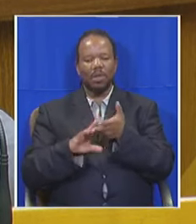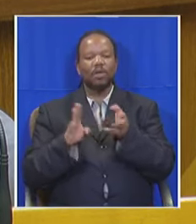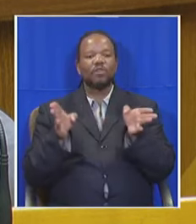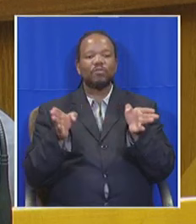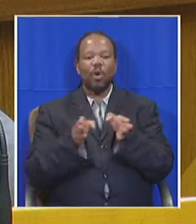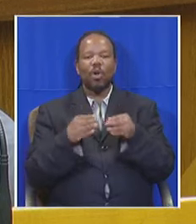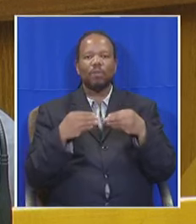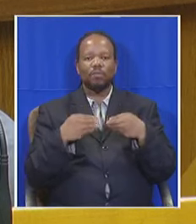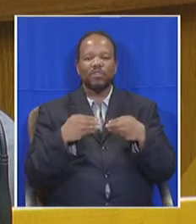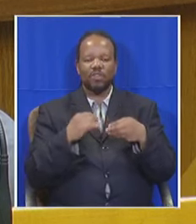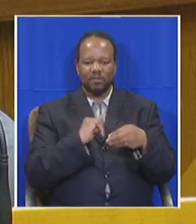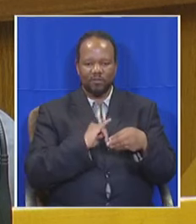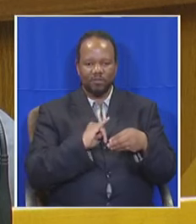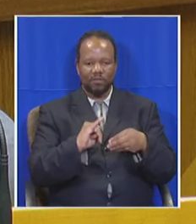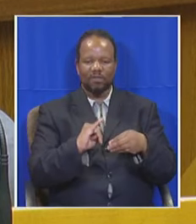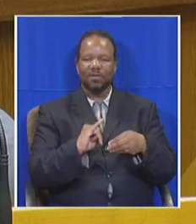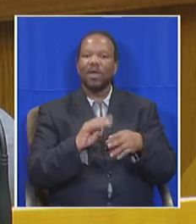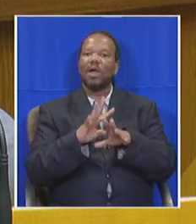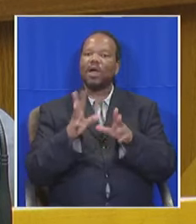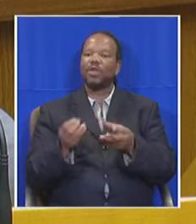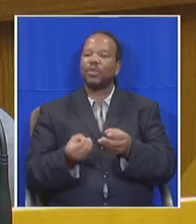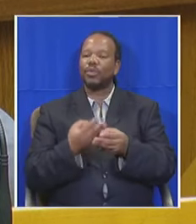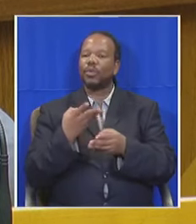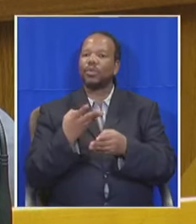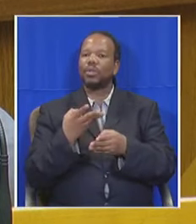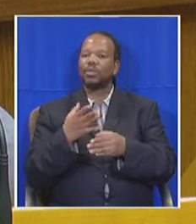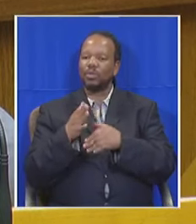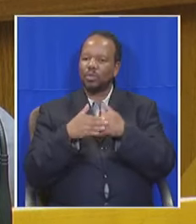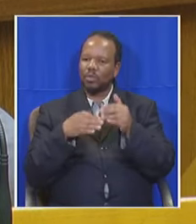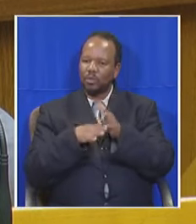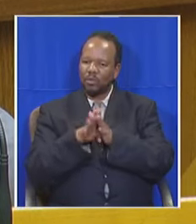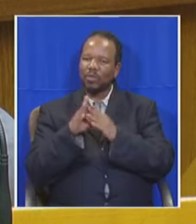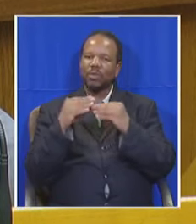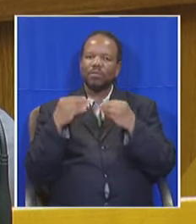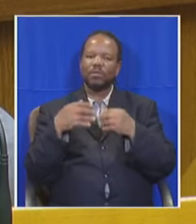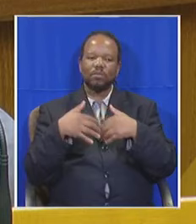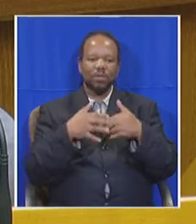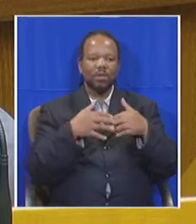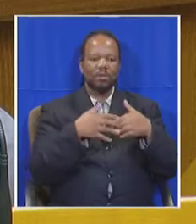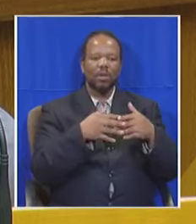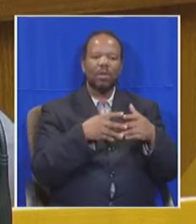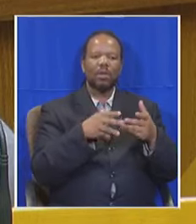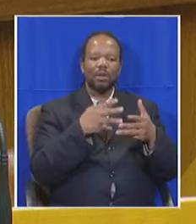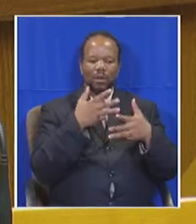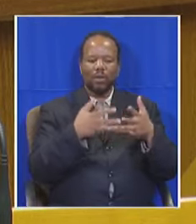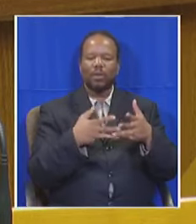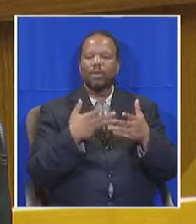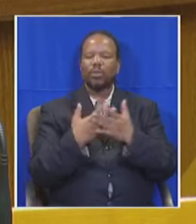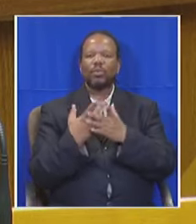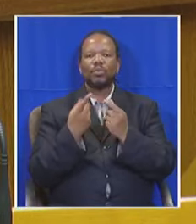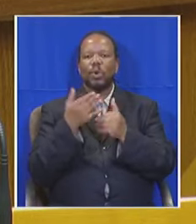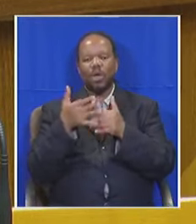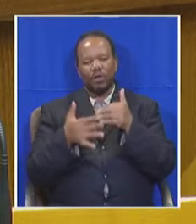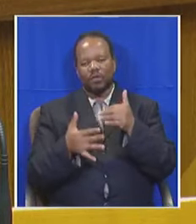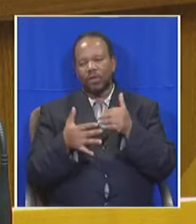and support young people to build and employ others. We can do all this and more because, as the Democratic Alliance, we are not